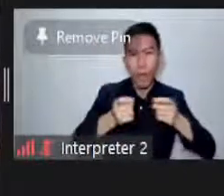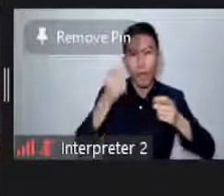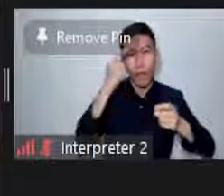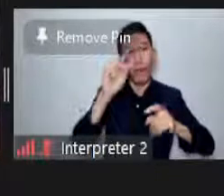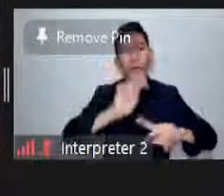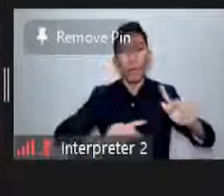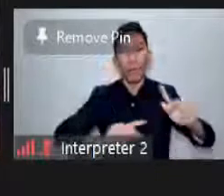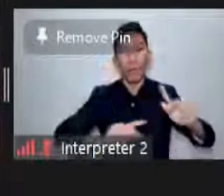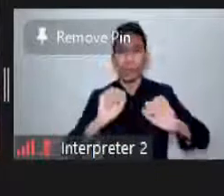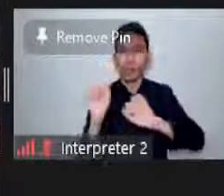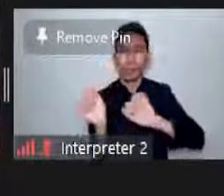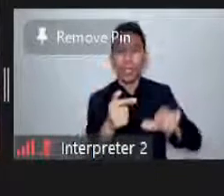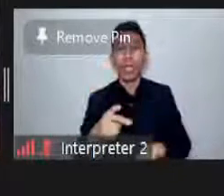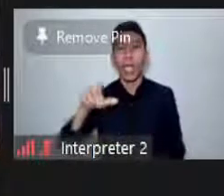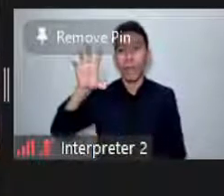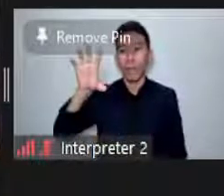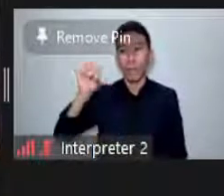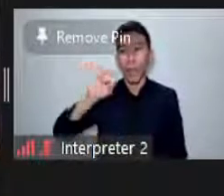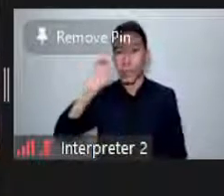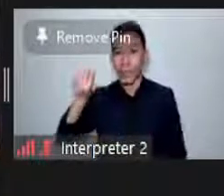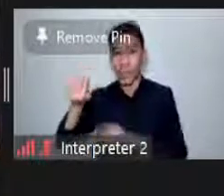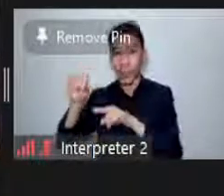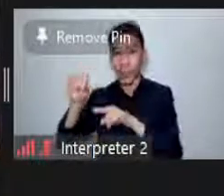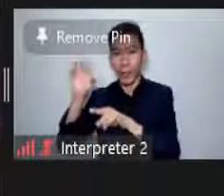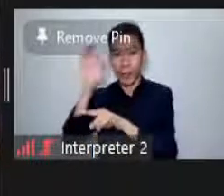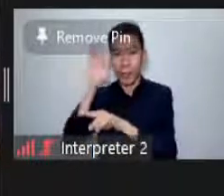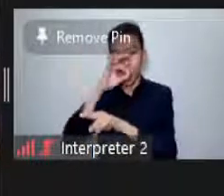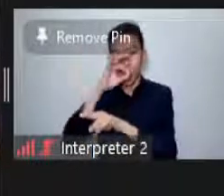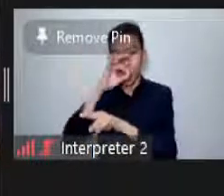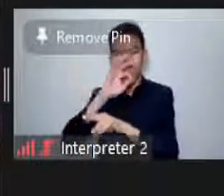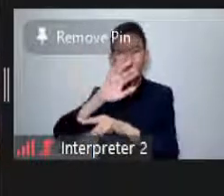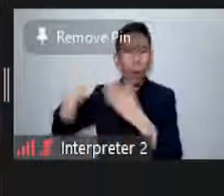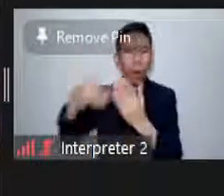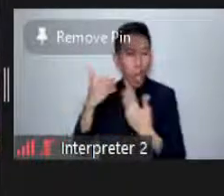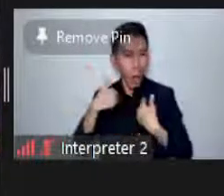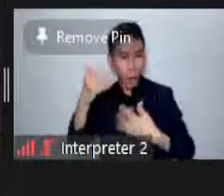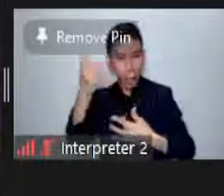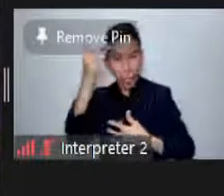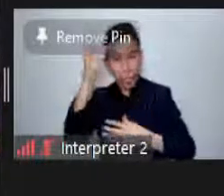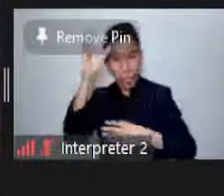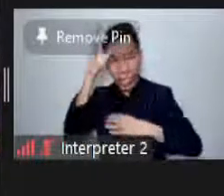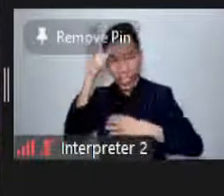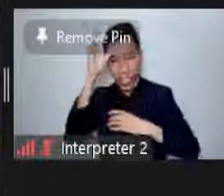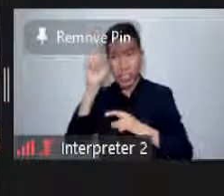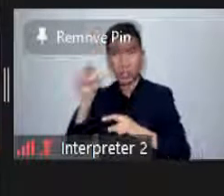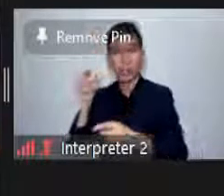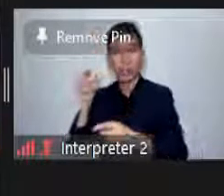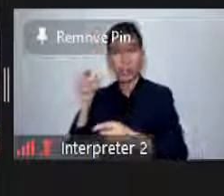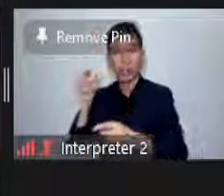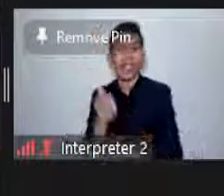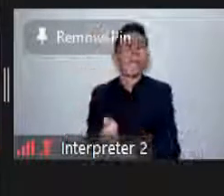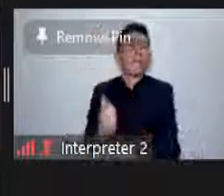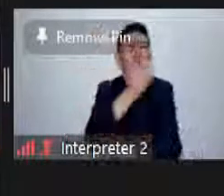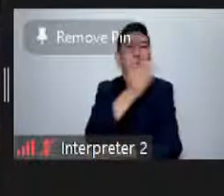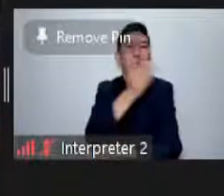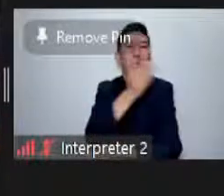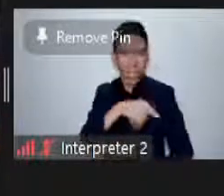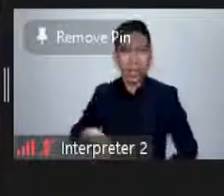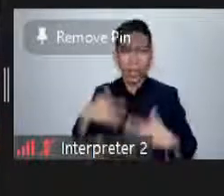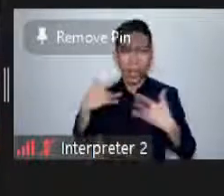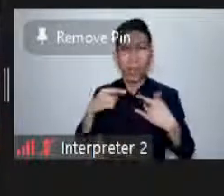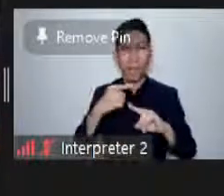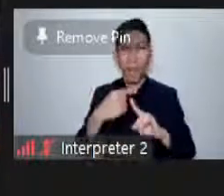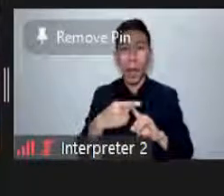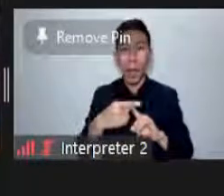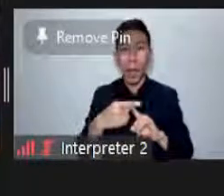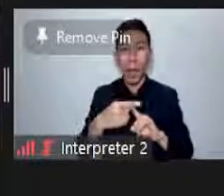all Filipino cancer patients, improving their quality of life and reduced overall mortality from cancer